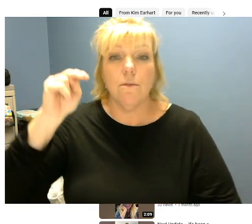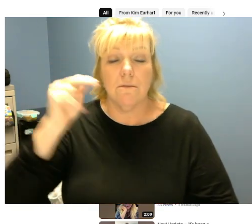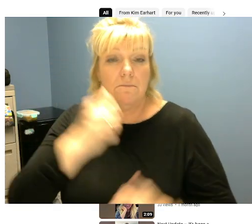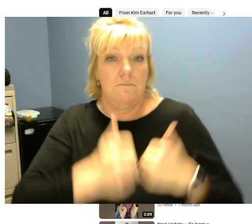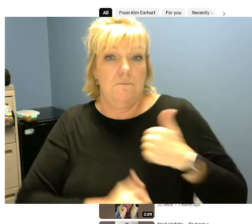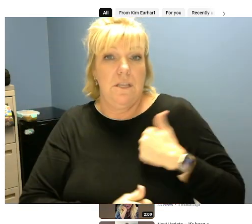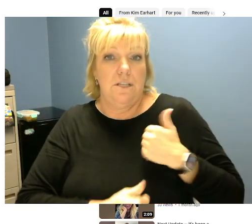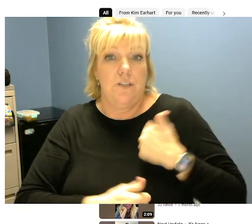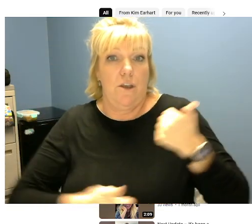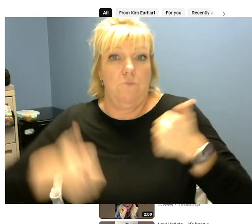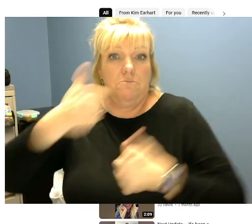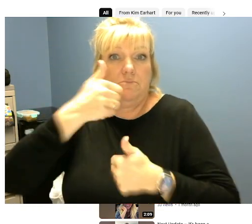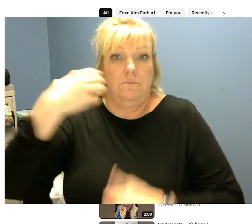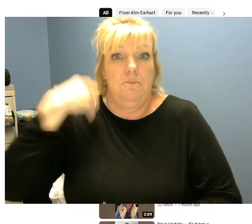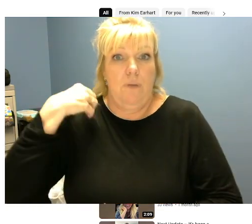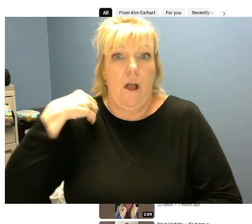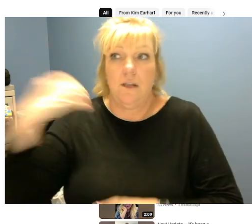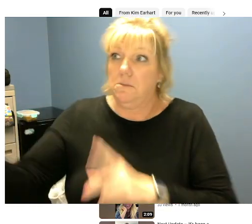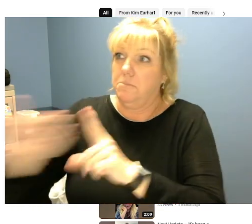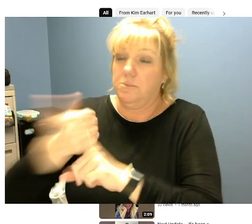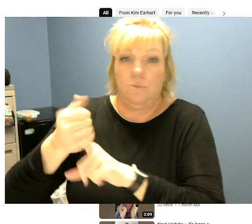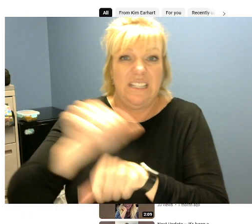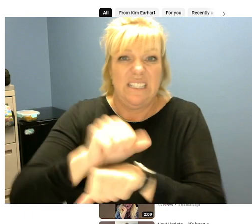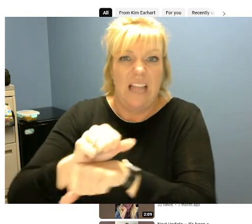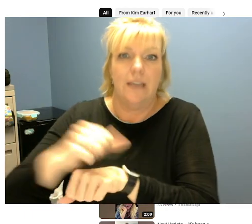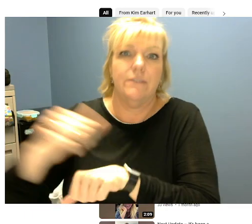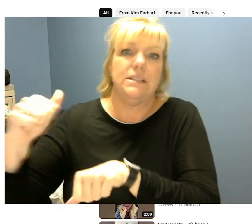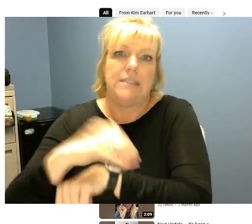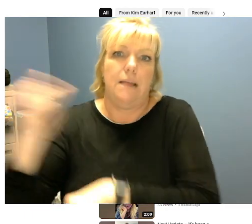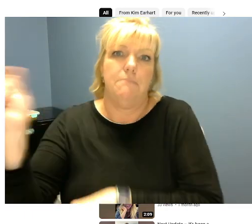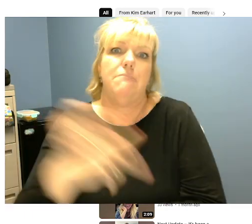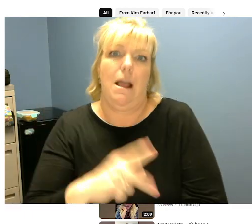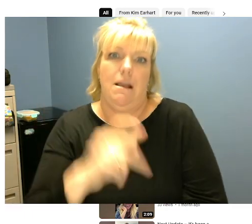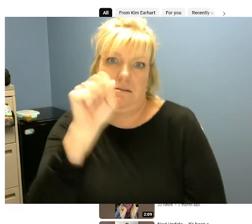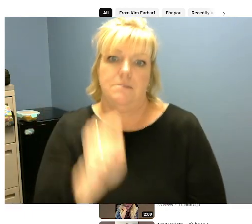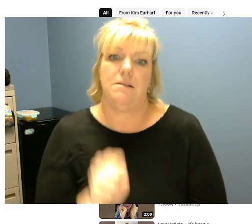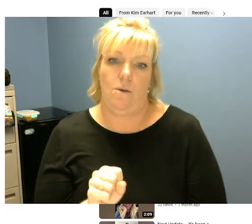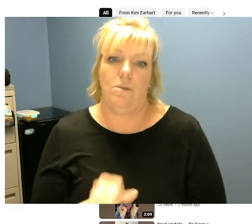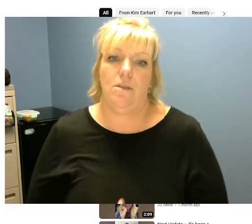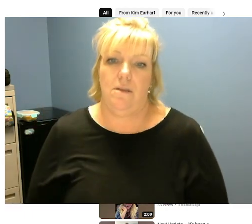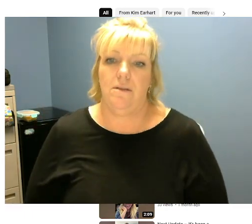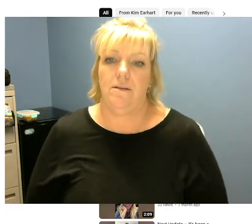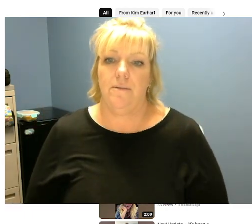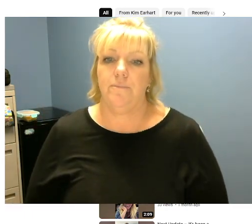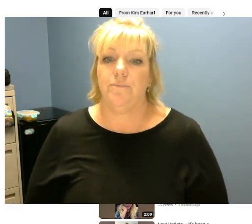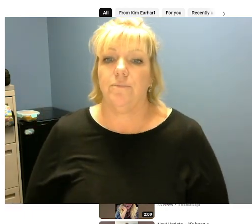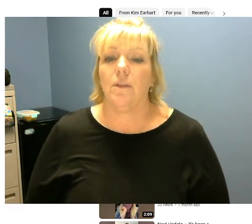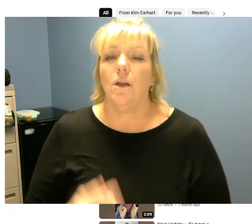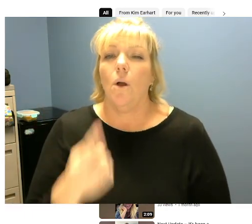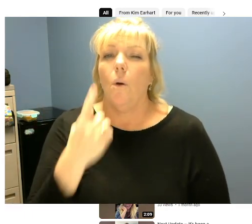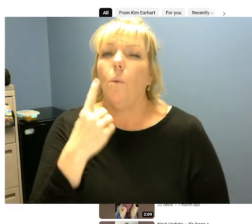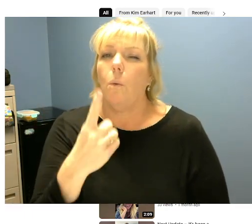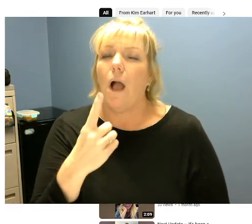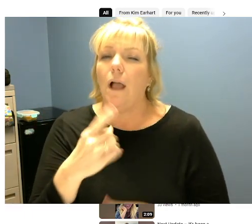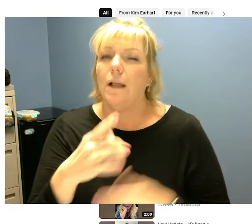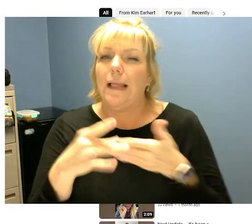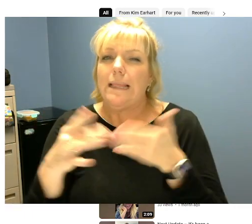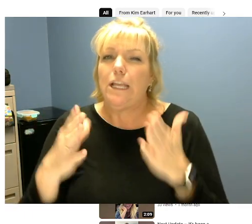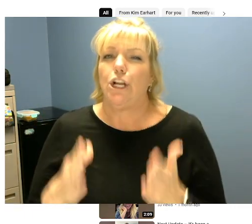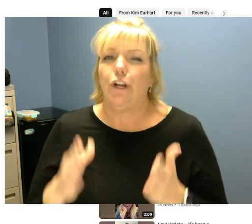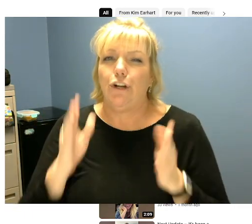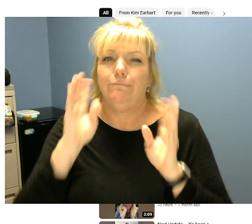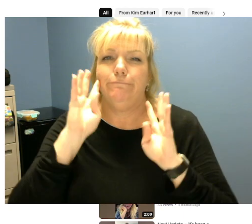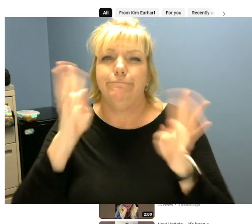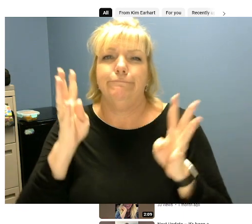slaves. And so what one Union commander came up with the idea was contraband of war. And the idea here